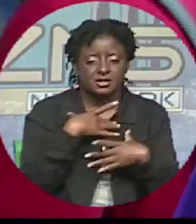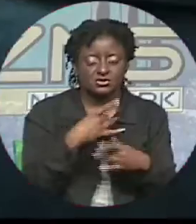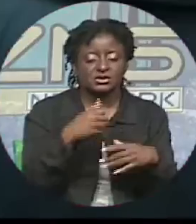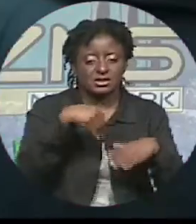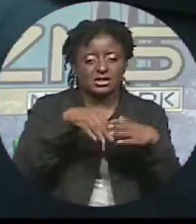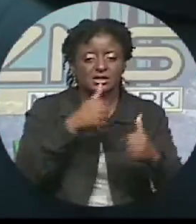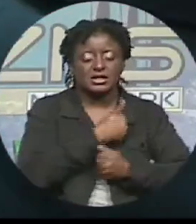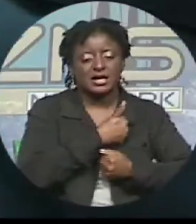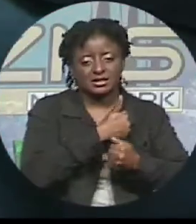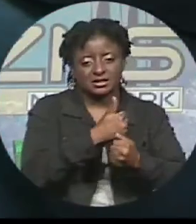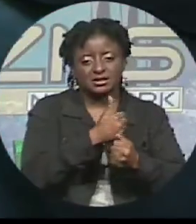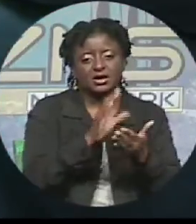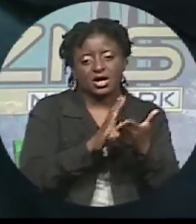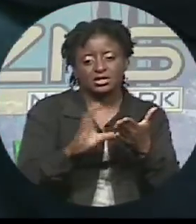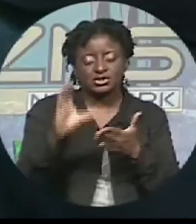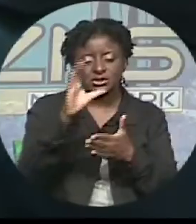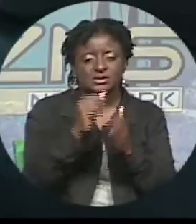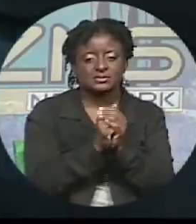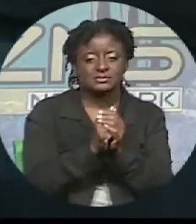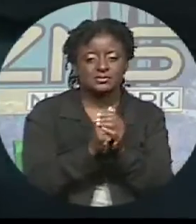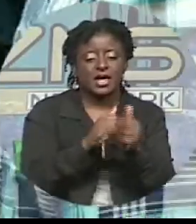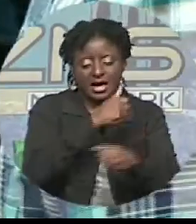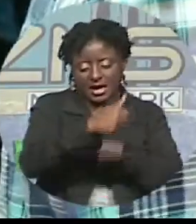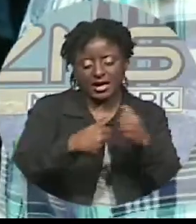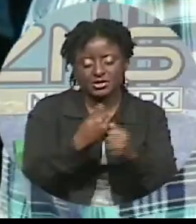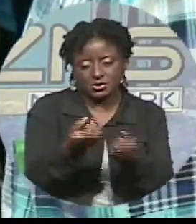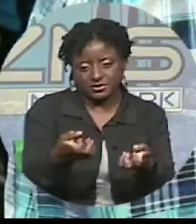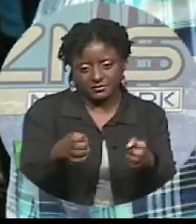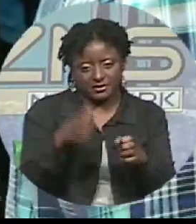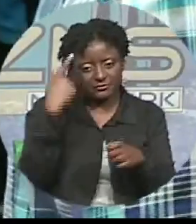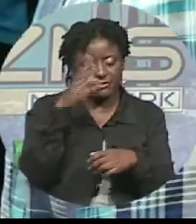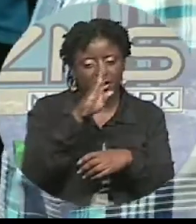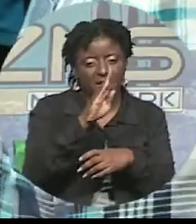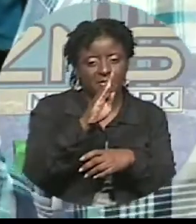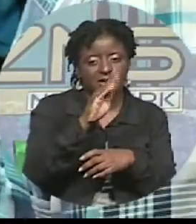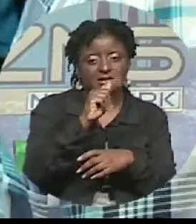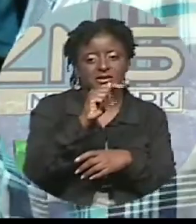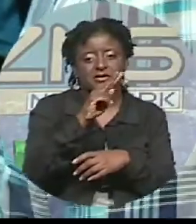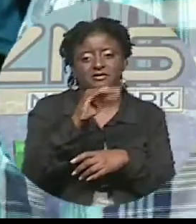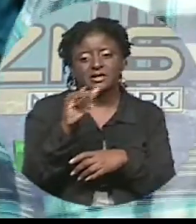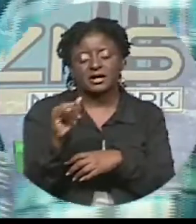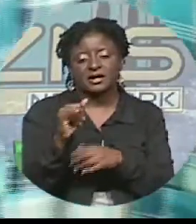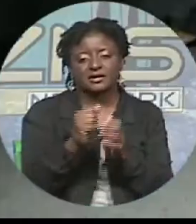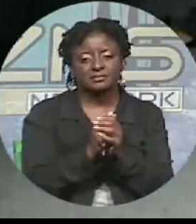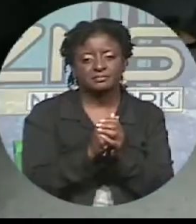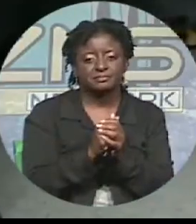colleges. The fair is an annual event for BTVI, and organizers want students to know they